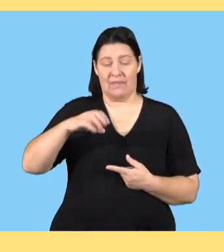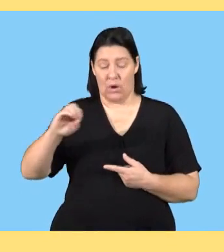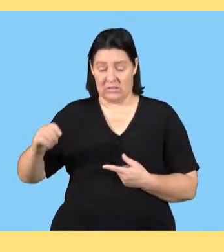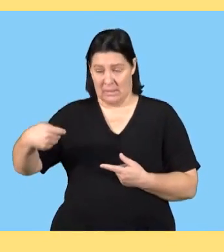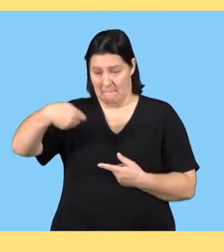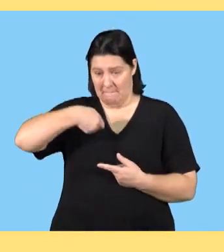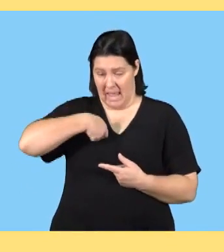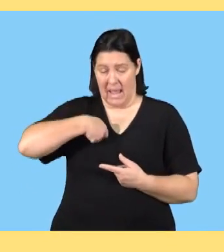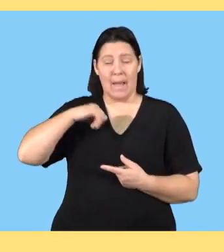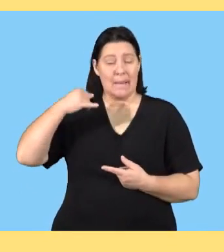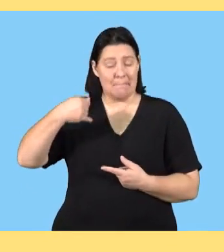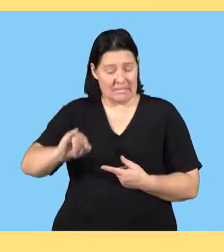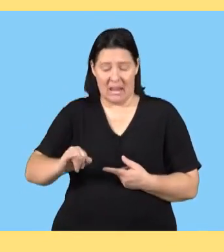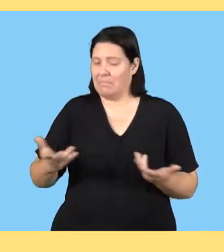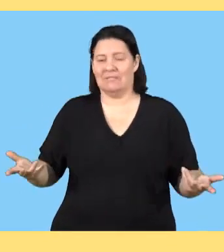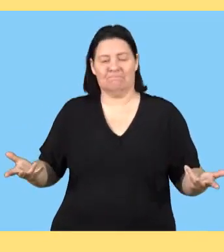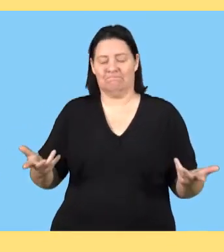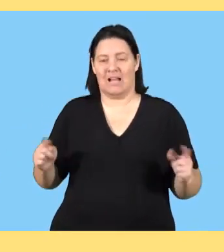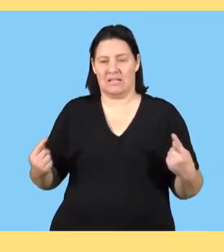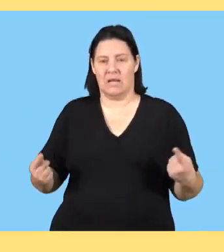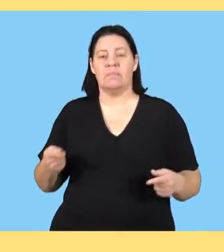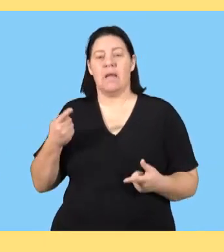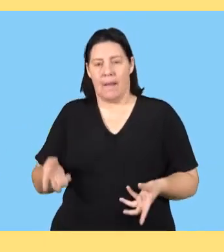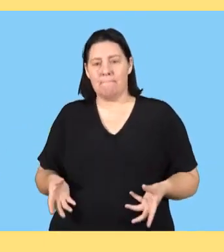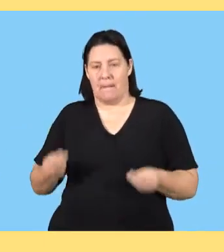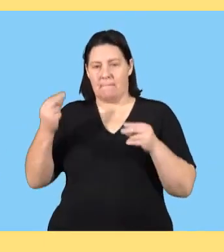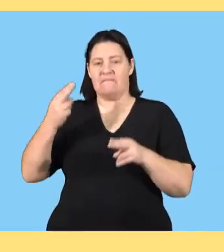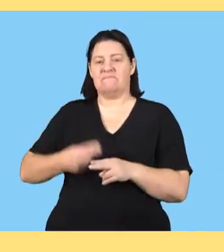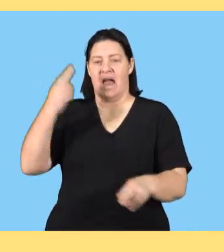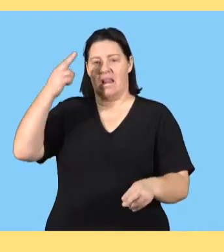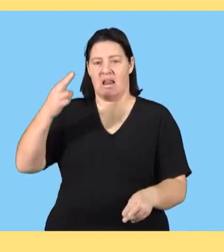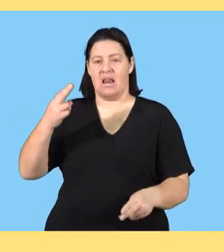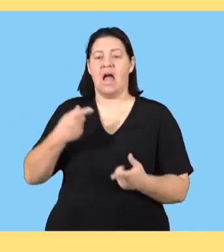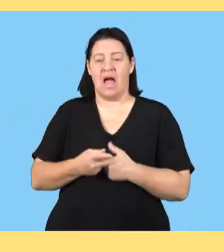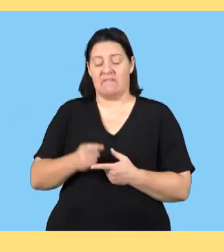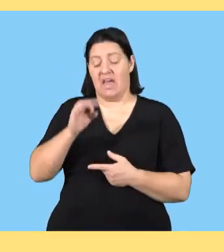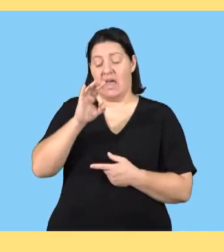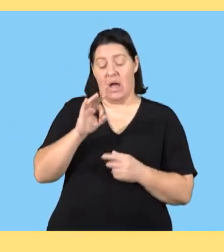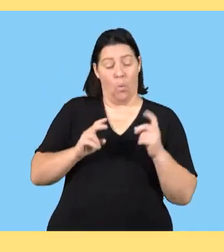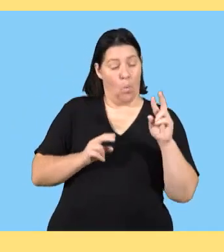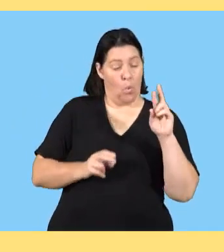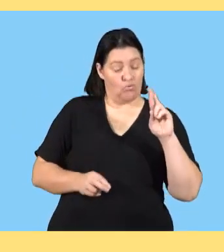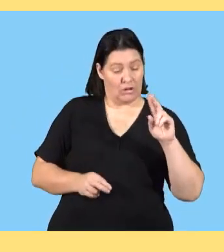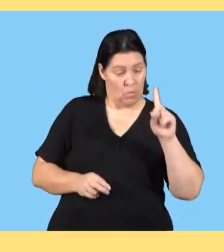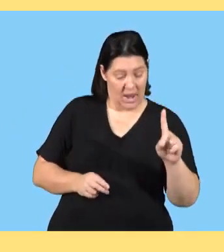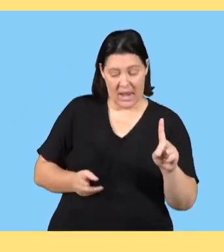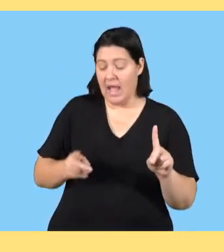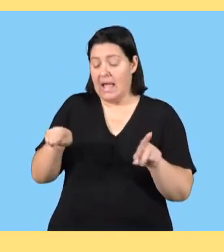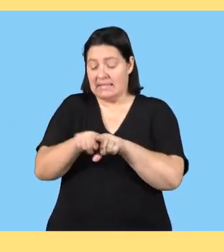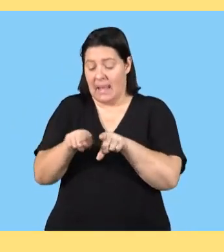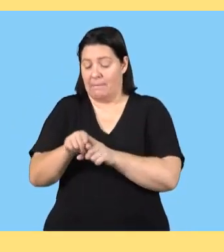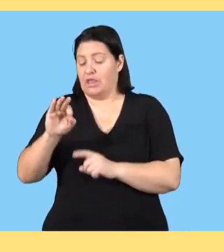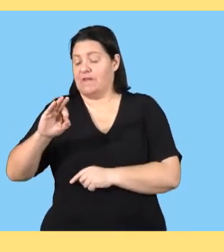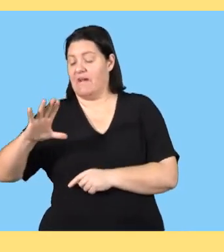is what he was owing us. Bismarck Traders received a final dividend of 35 cents in the rand. This was